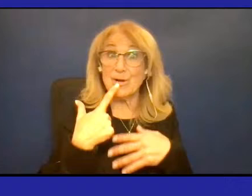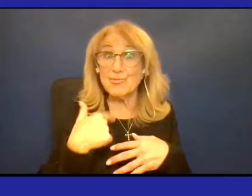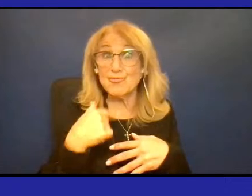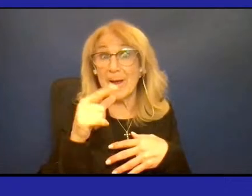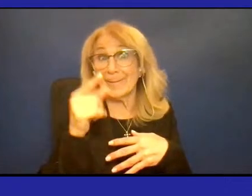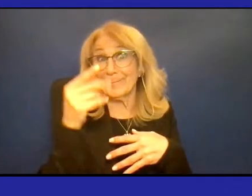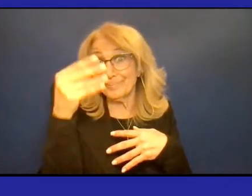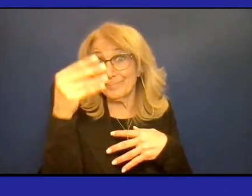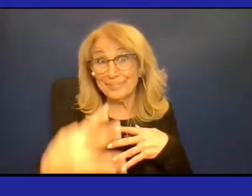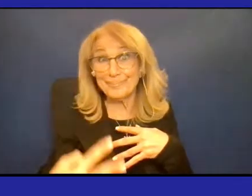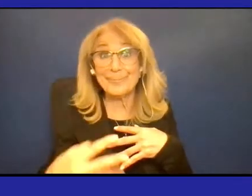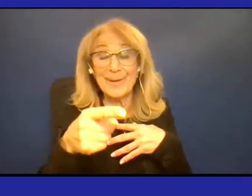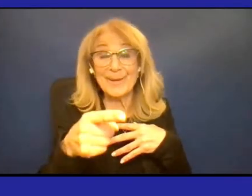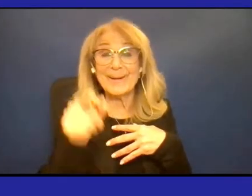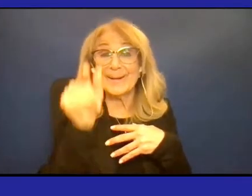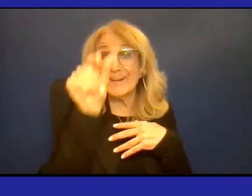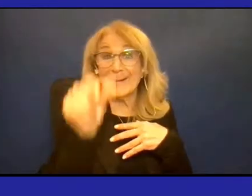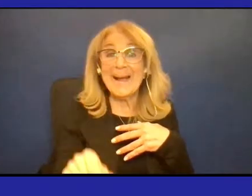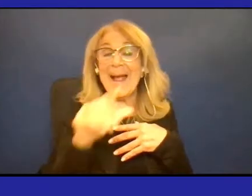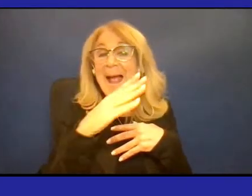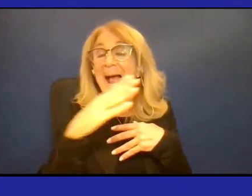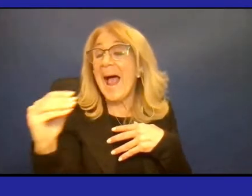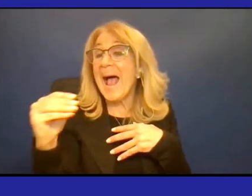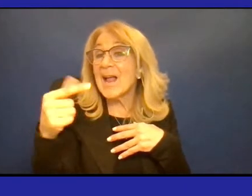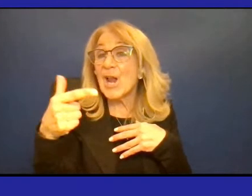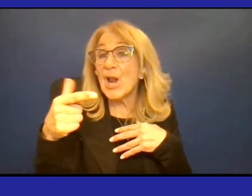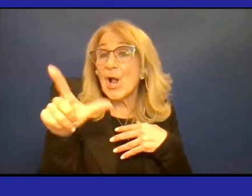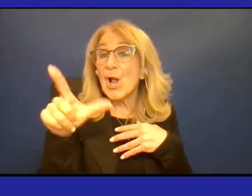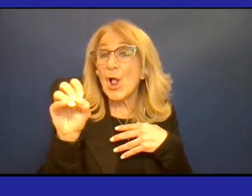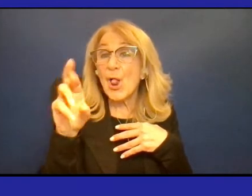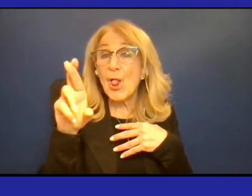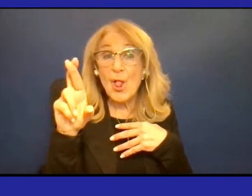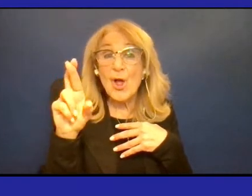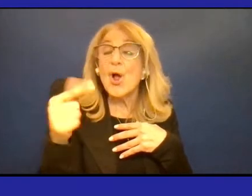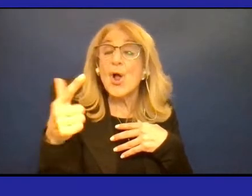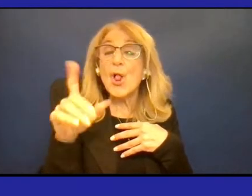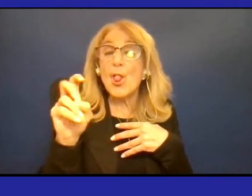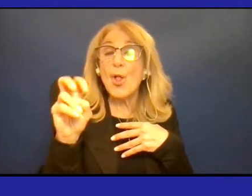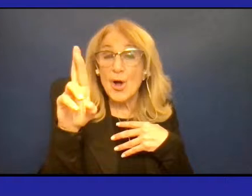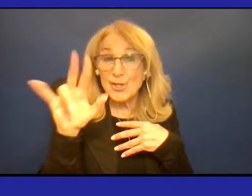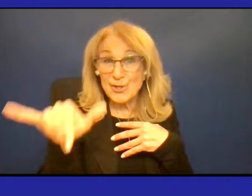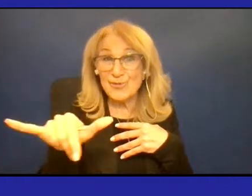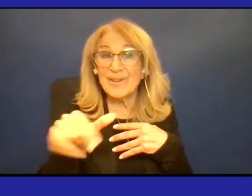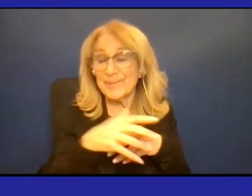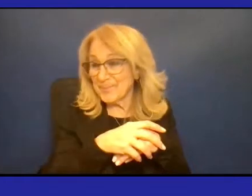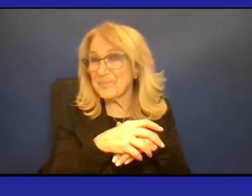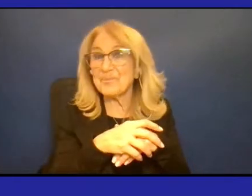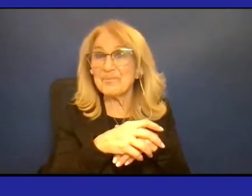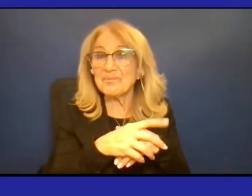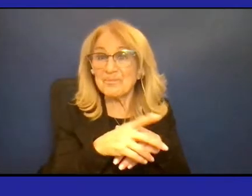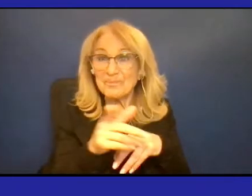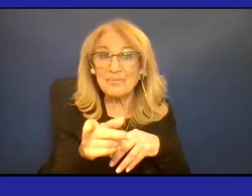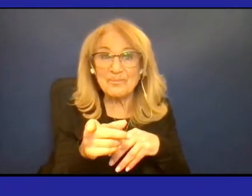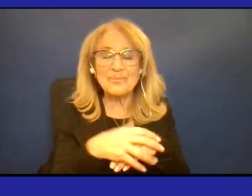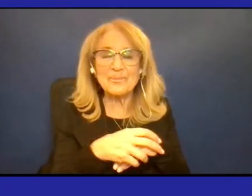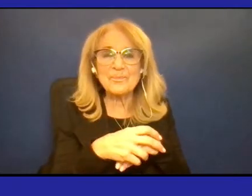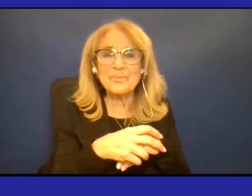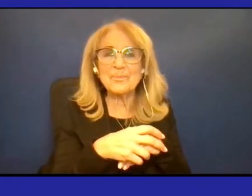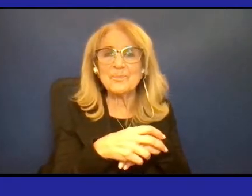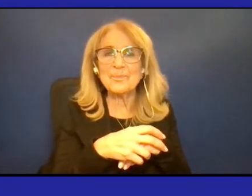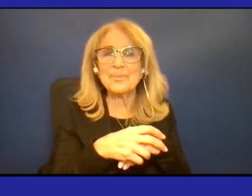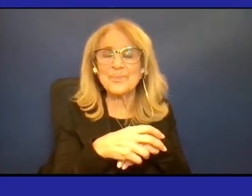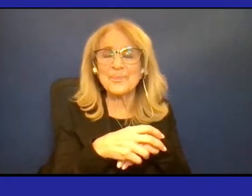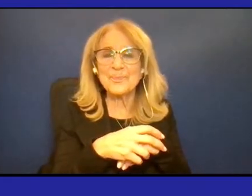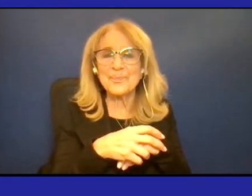the glossary. And you see a lot of green. So just Sorry, just on the equity thing again. It says